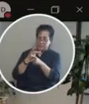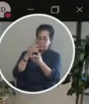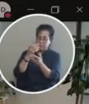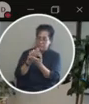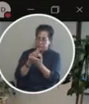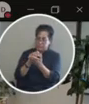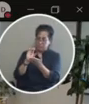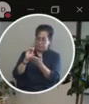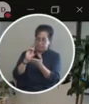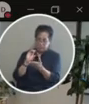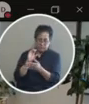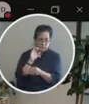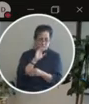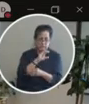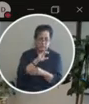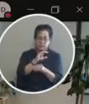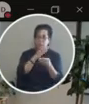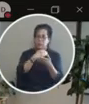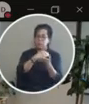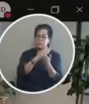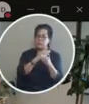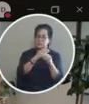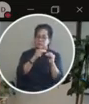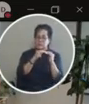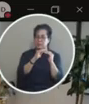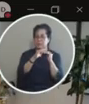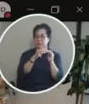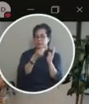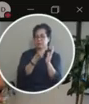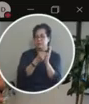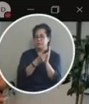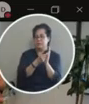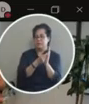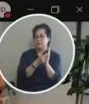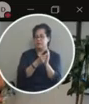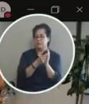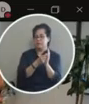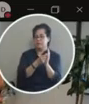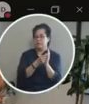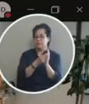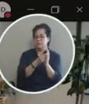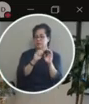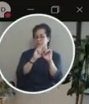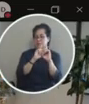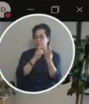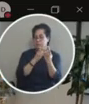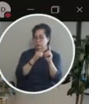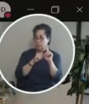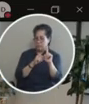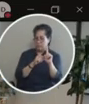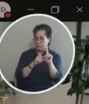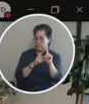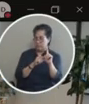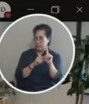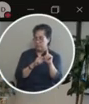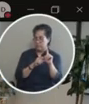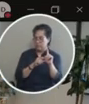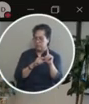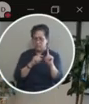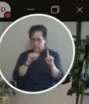to the budget stabilization fund. Mayor Pro Tem Schwartzbein. So just